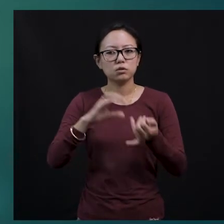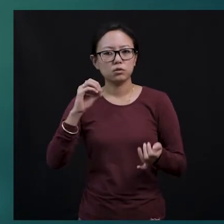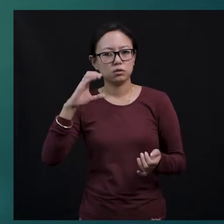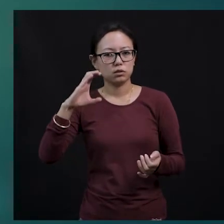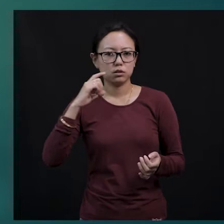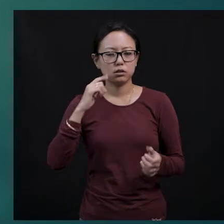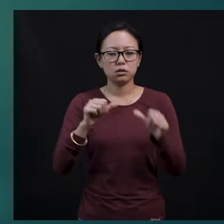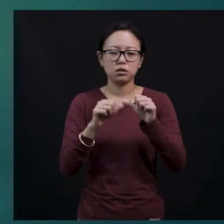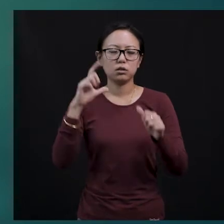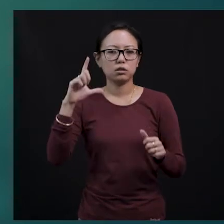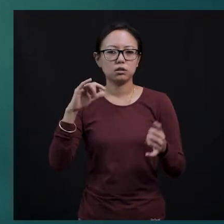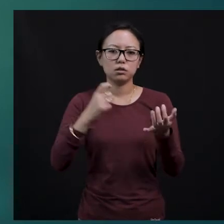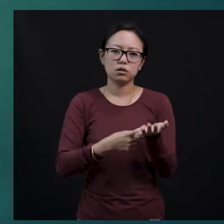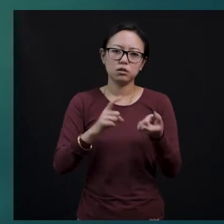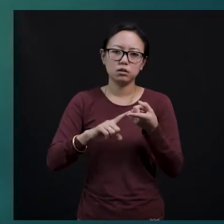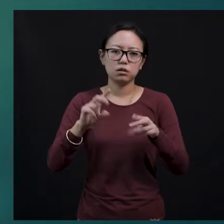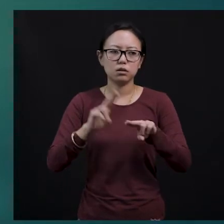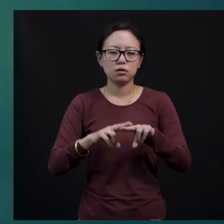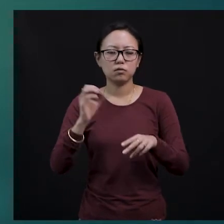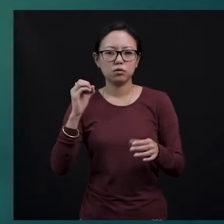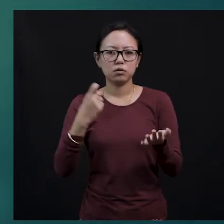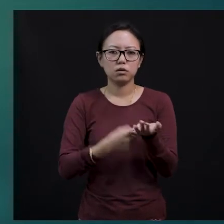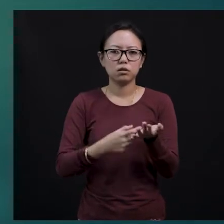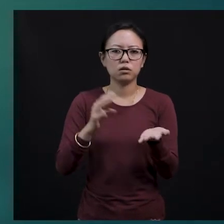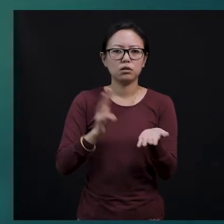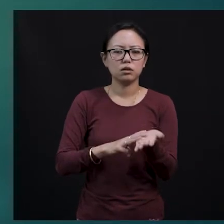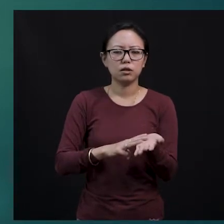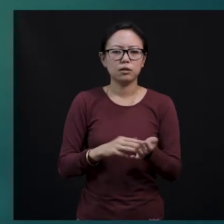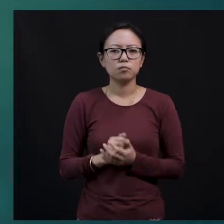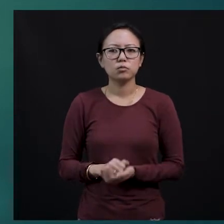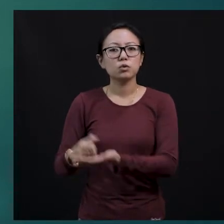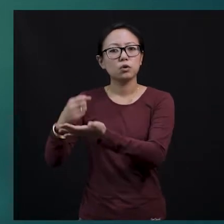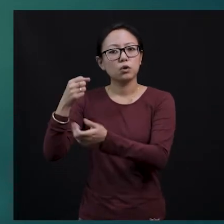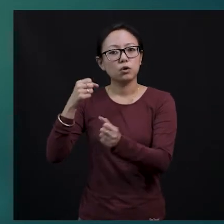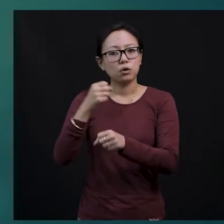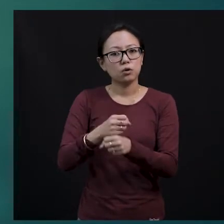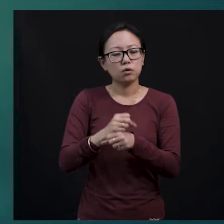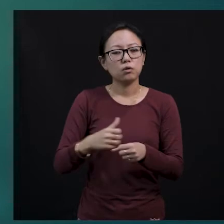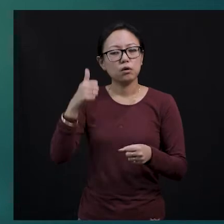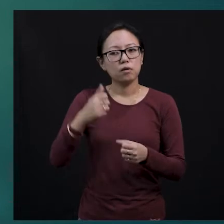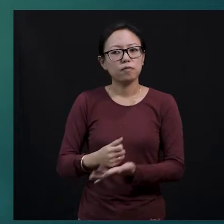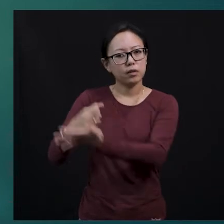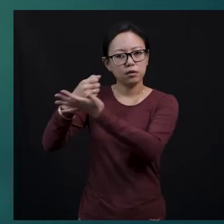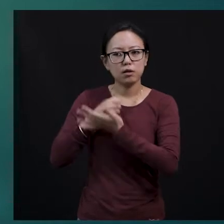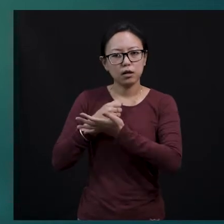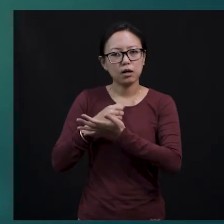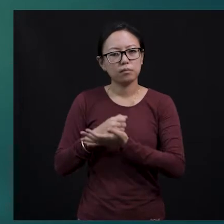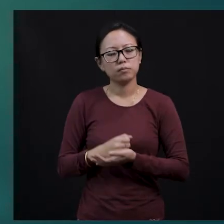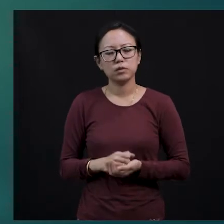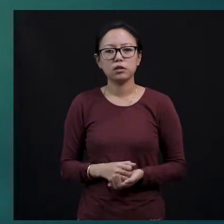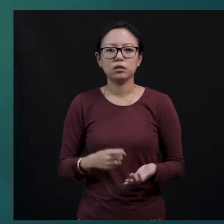supported them by bringing in laws to stop the practices. So the social evils that we studied about